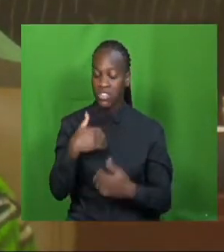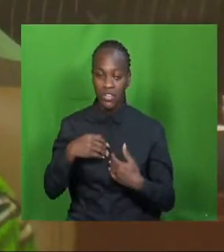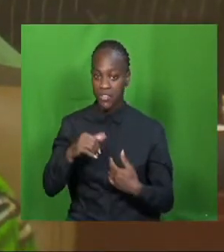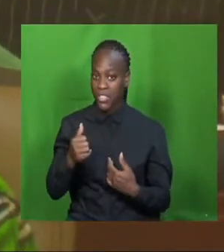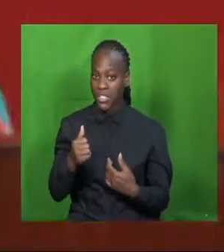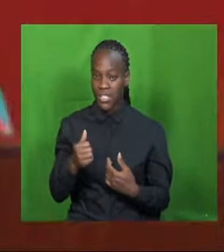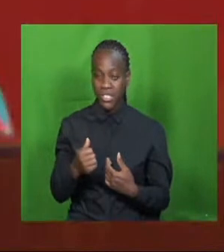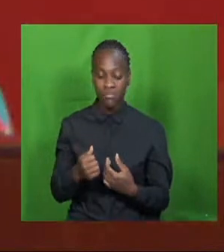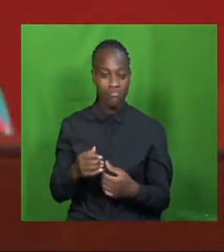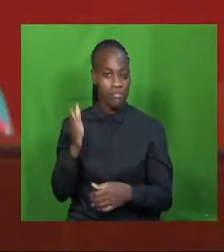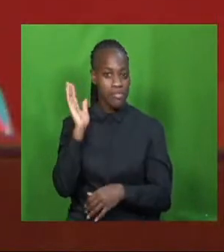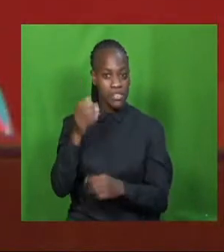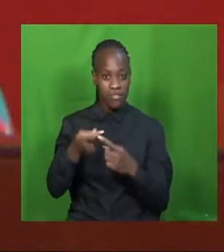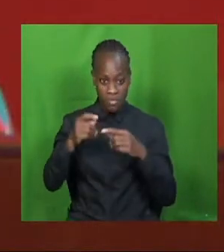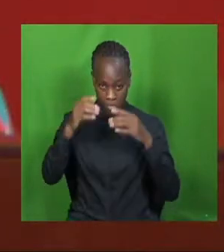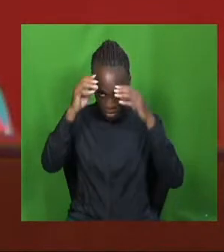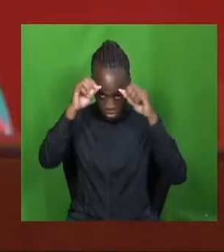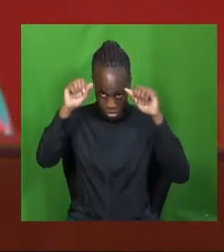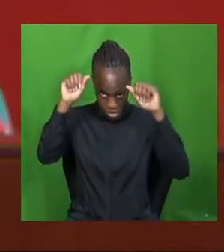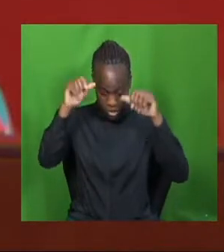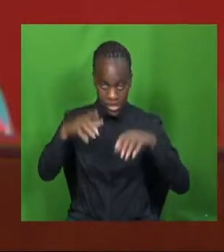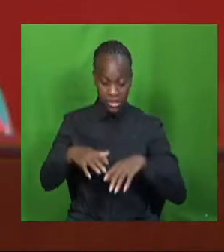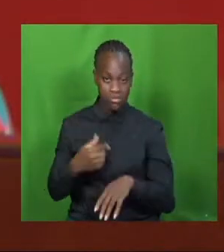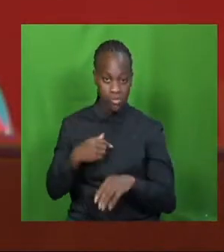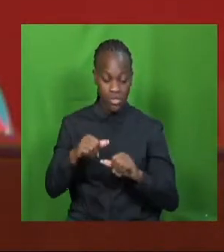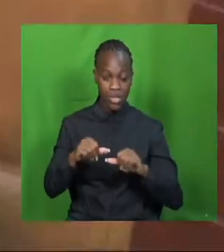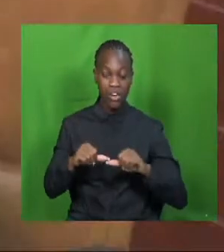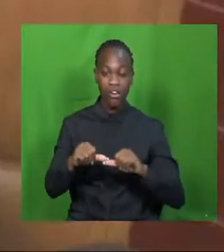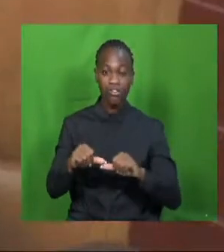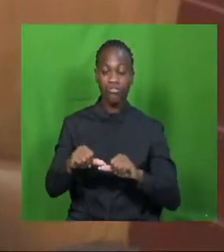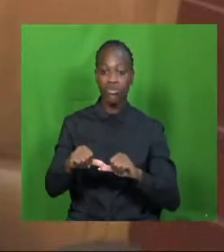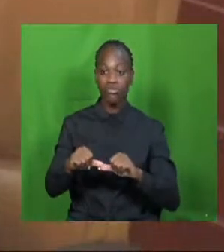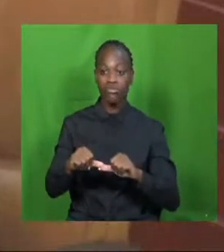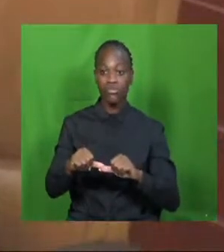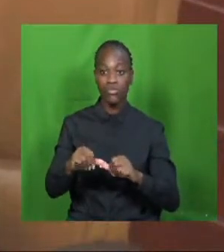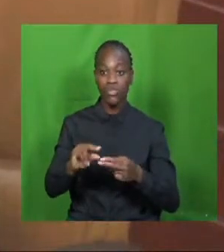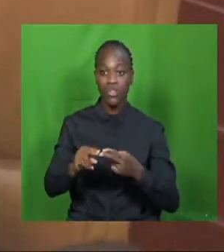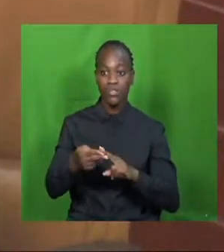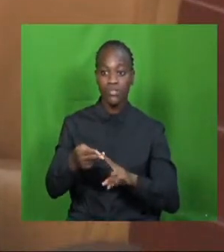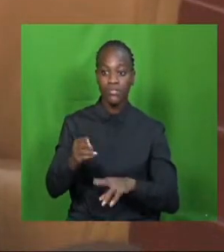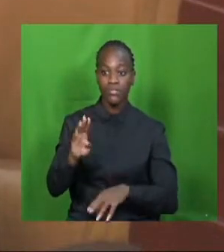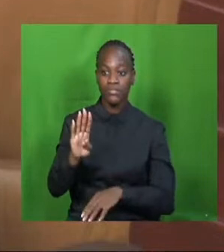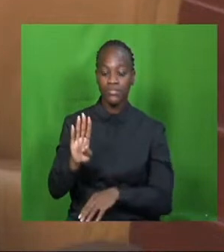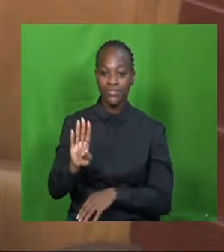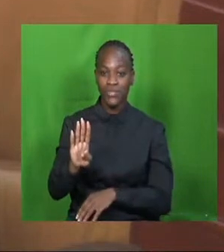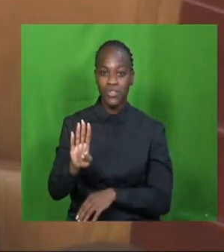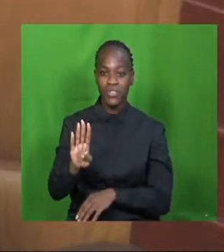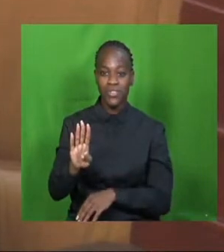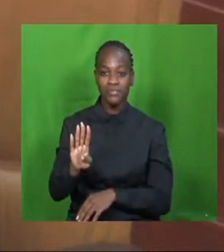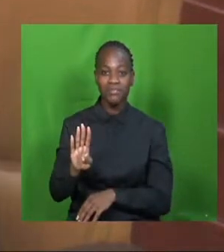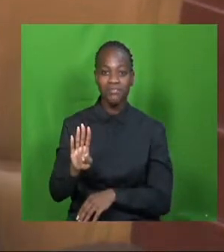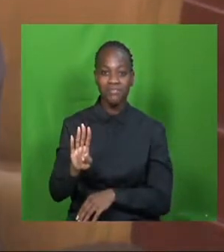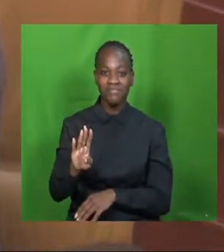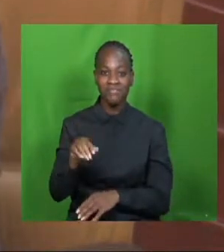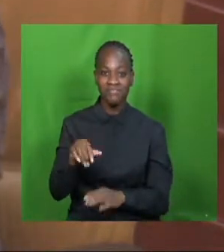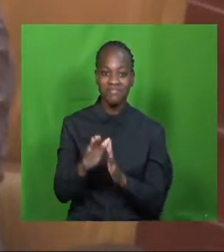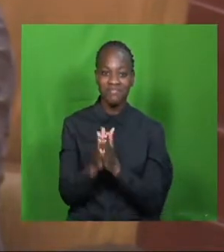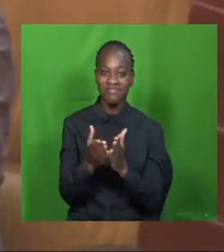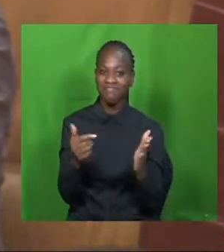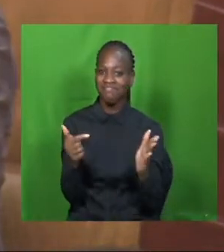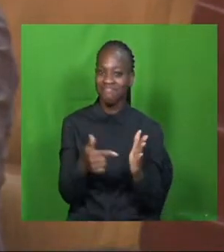President, we can move to item 4 on the order paper, which deals